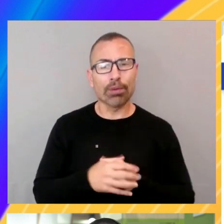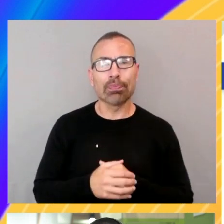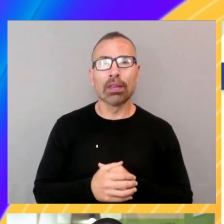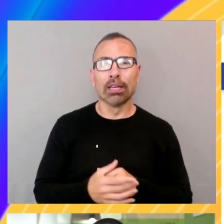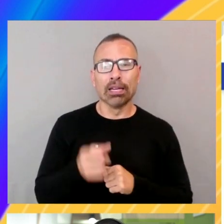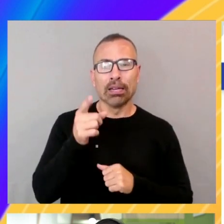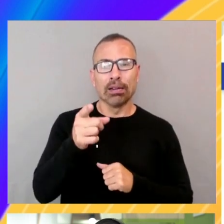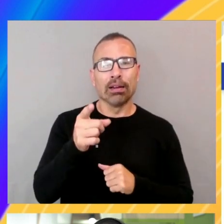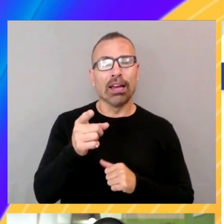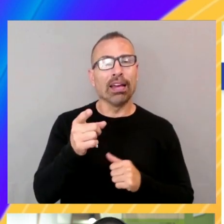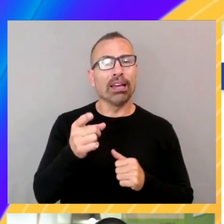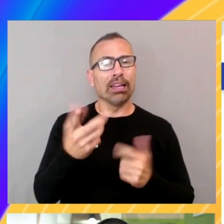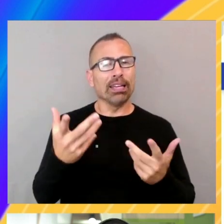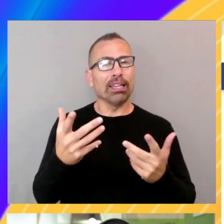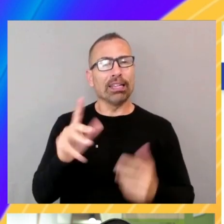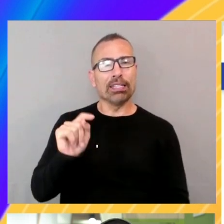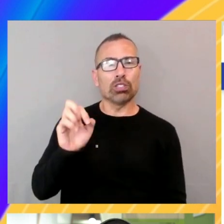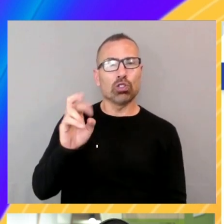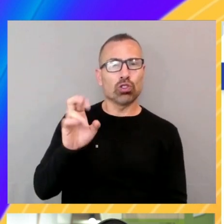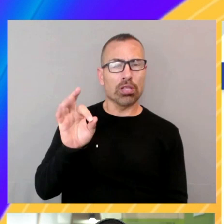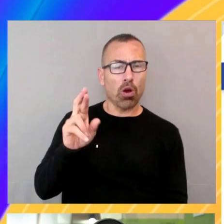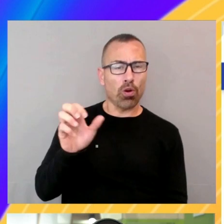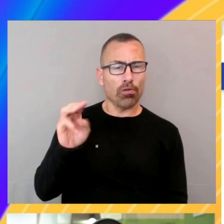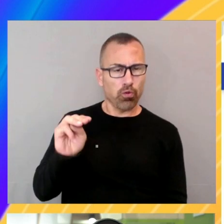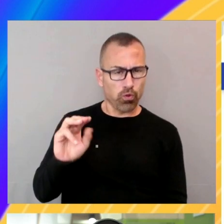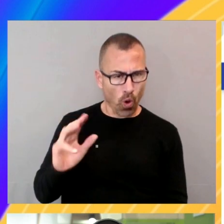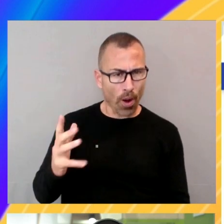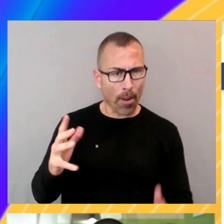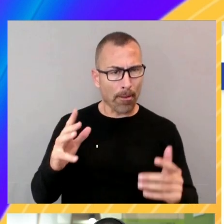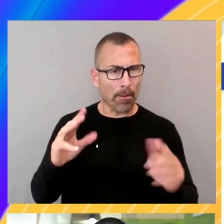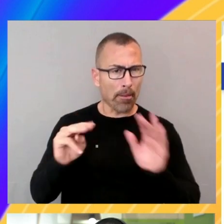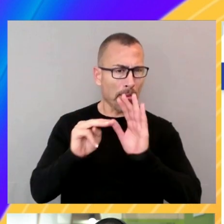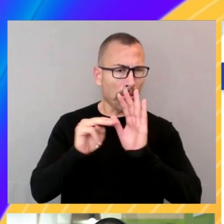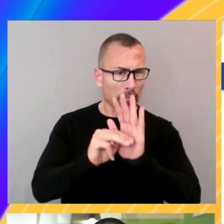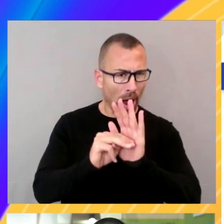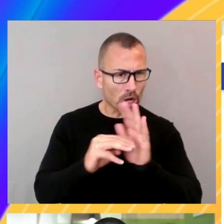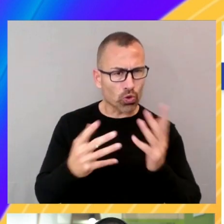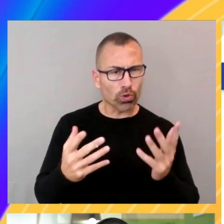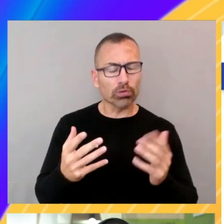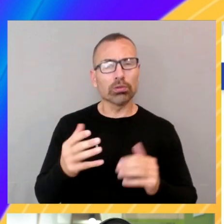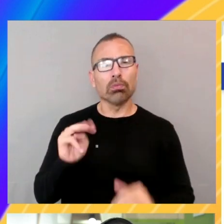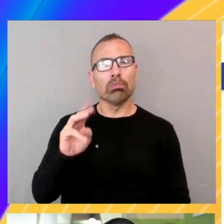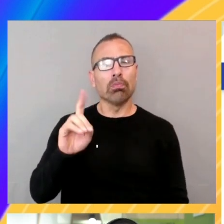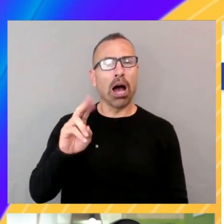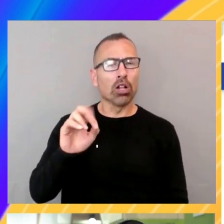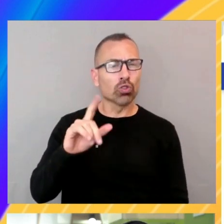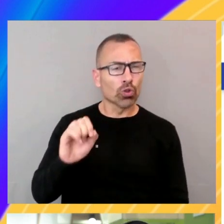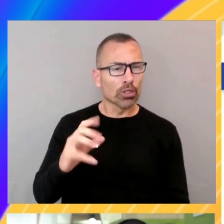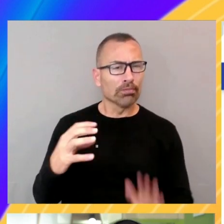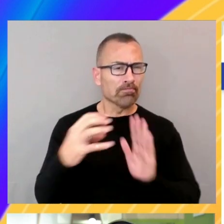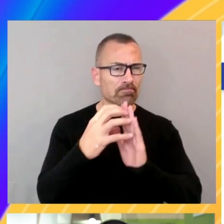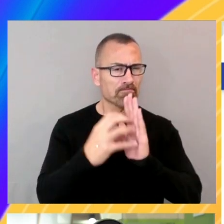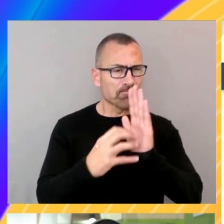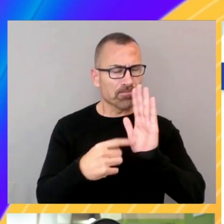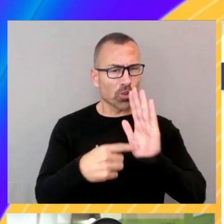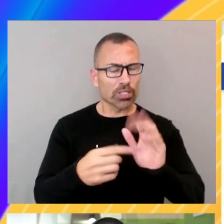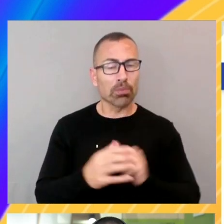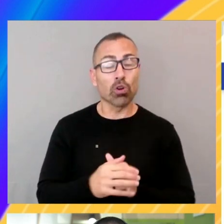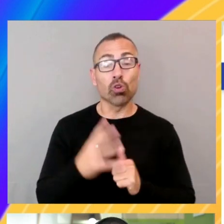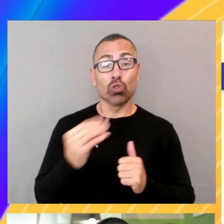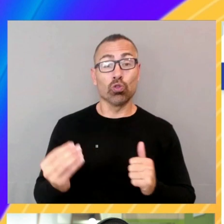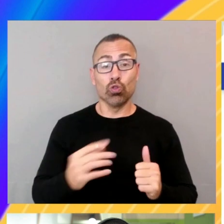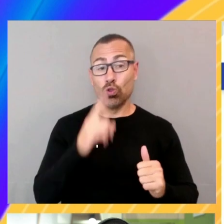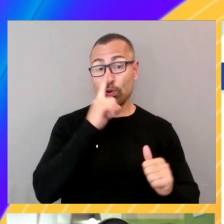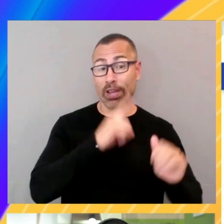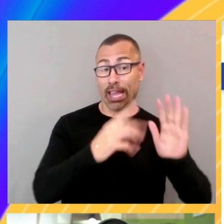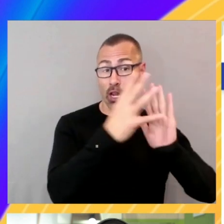Terraform modules and examples. So what these do, you can basically clone the repository, and then you could run just a